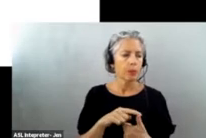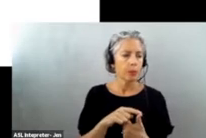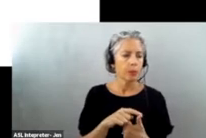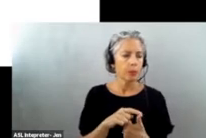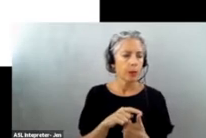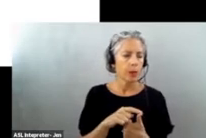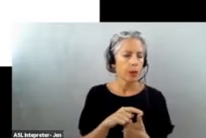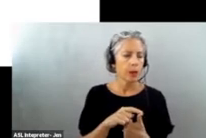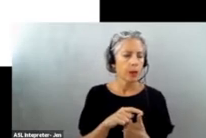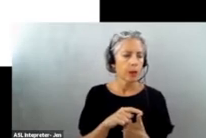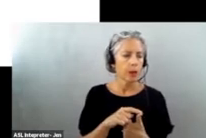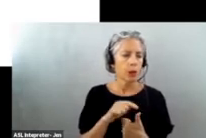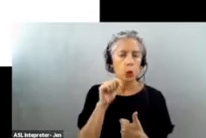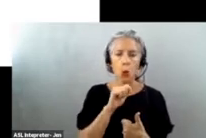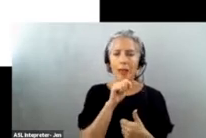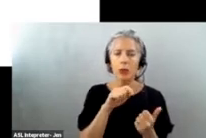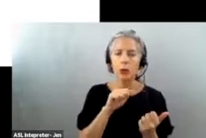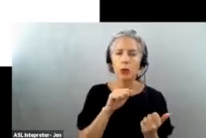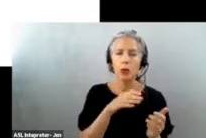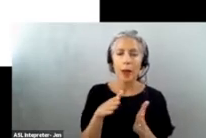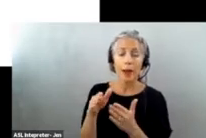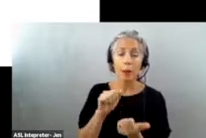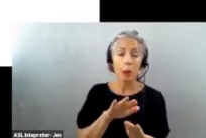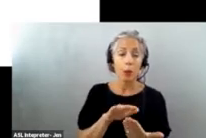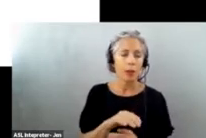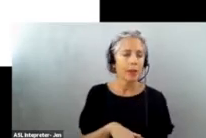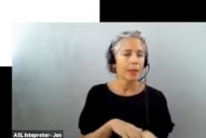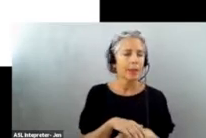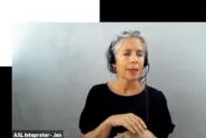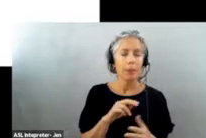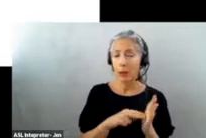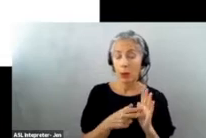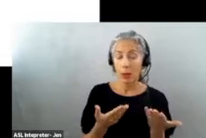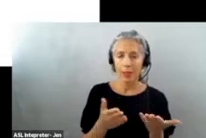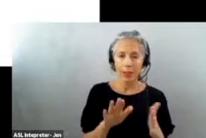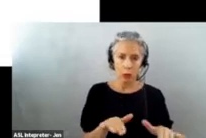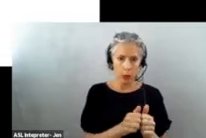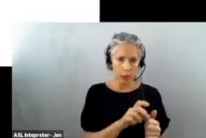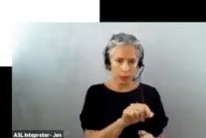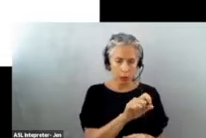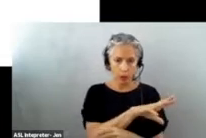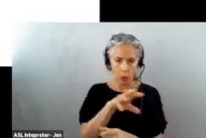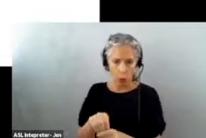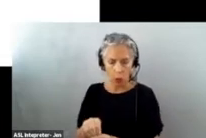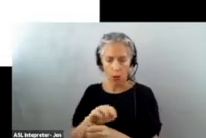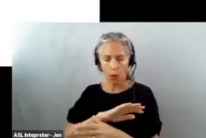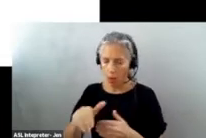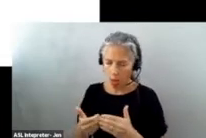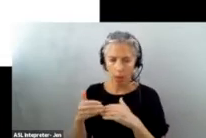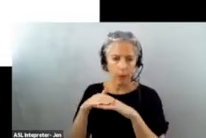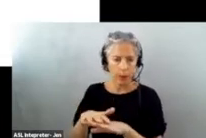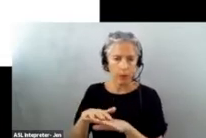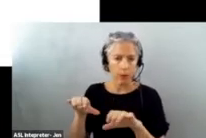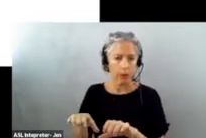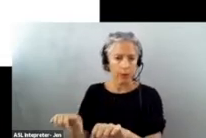means that children with disability, they should be included in all mainstream